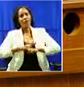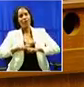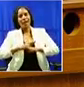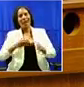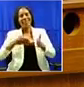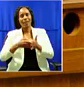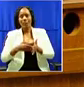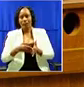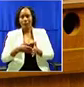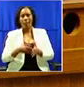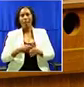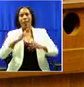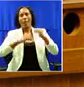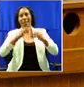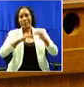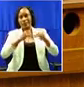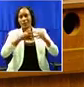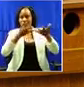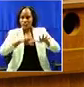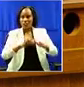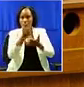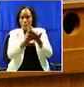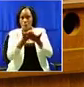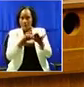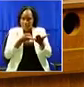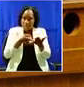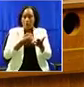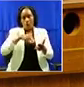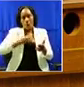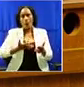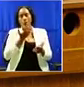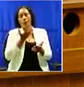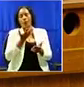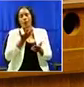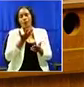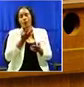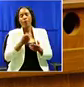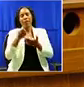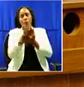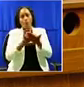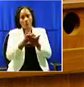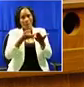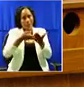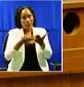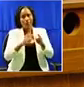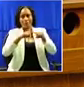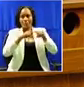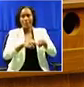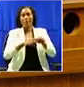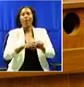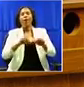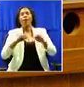this economy that we all yearn for, an economy that is based on fairness,